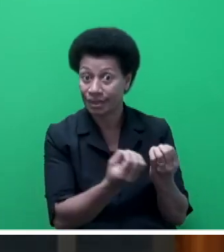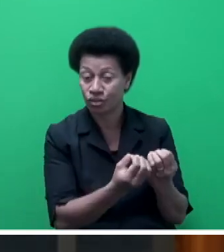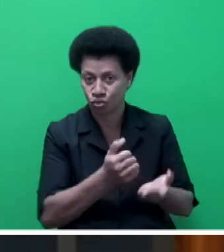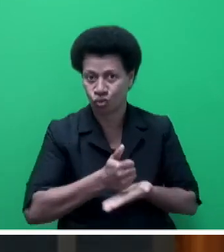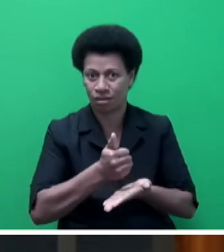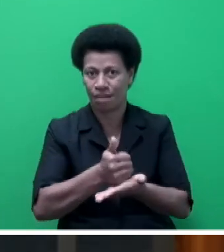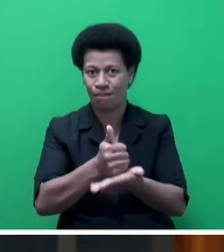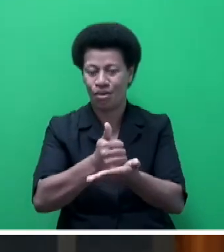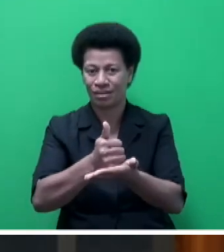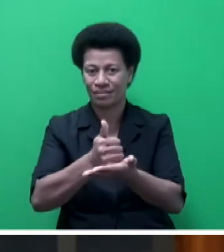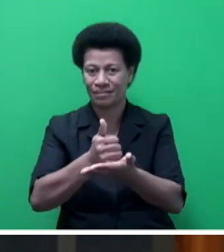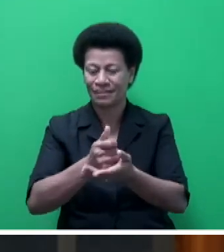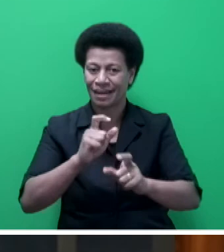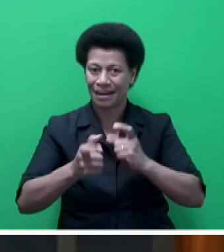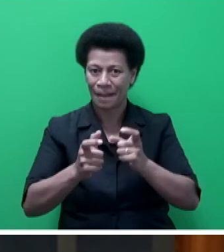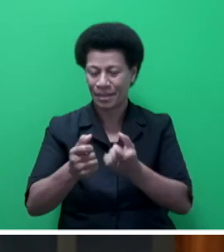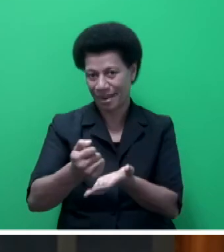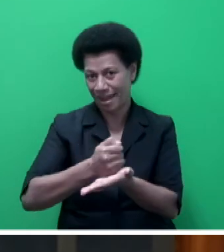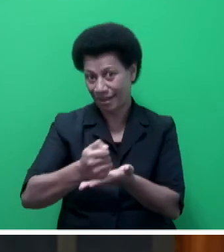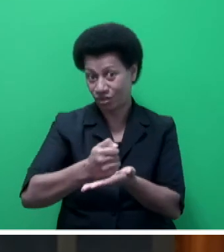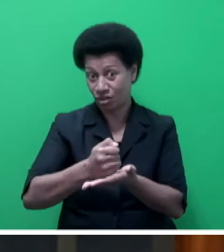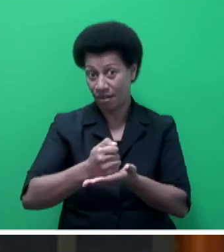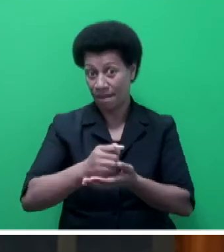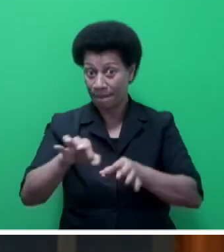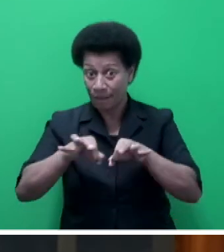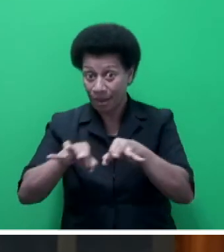of the Climate Action Plan and Climate Change Bill